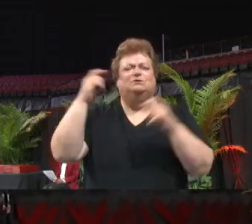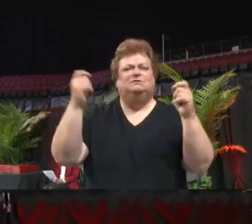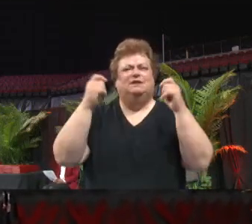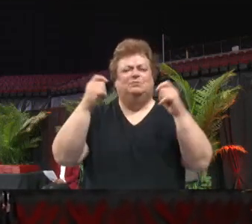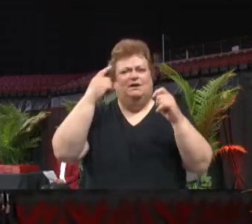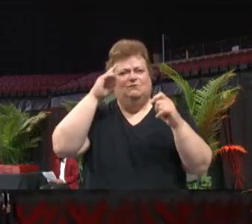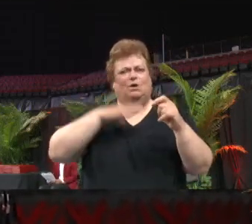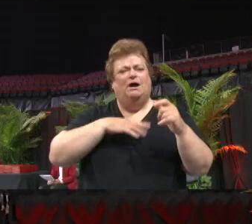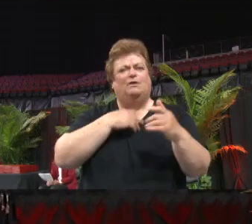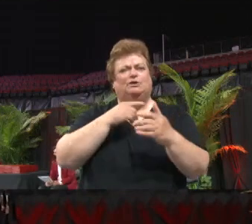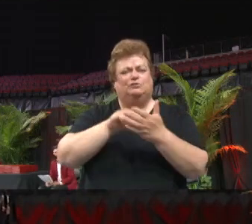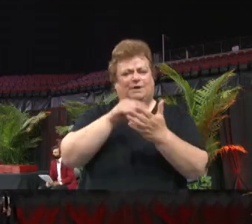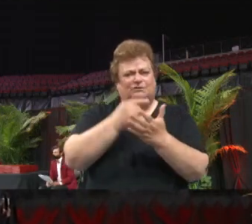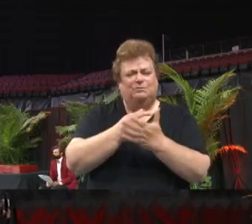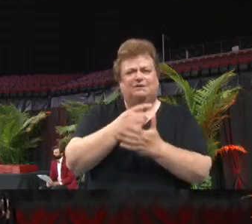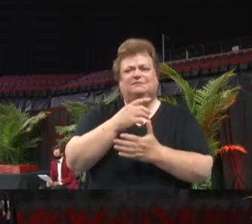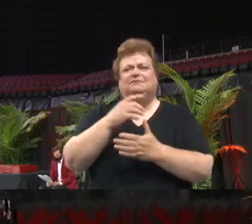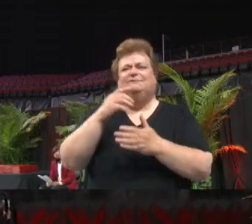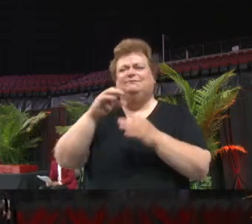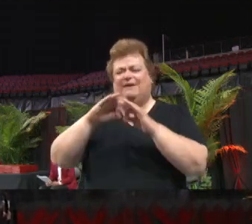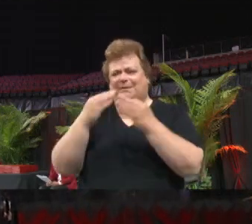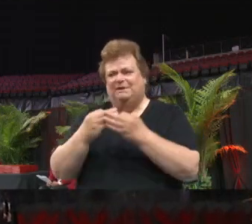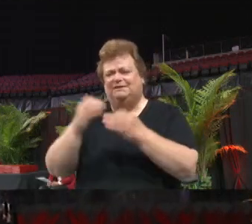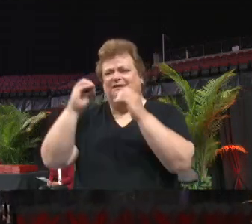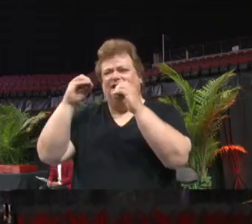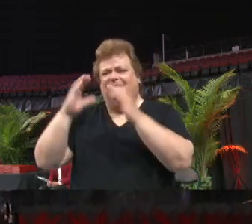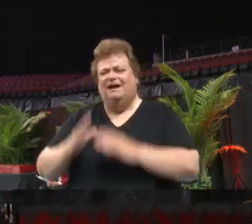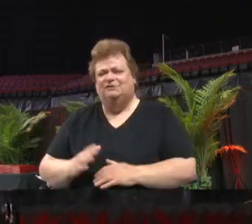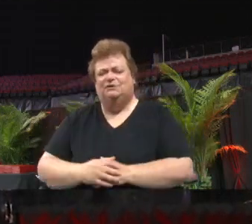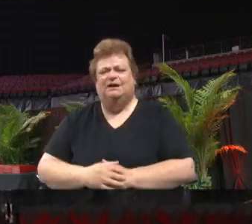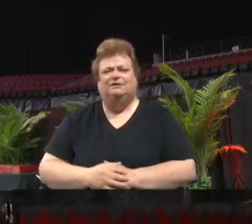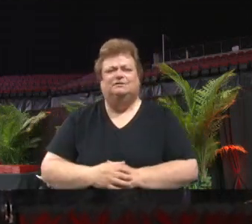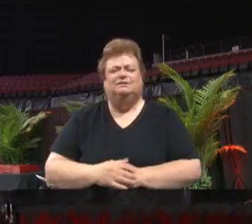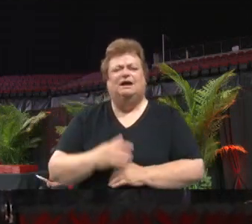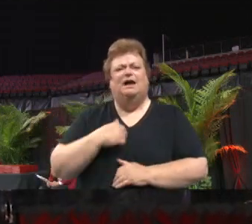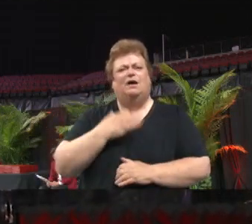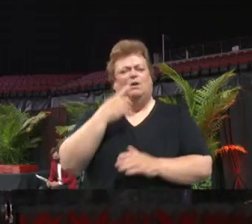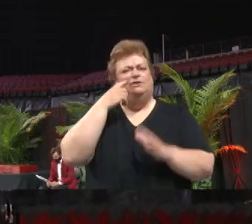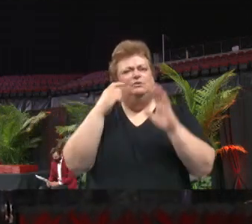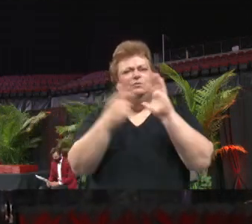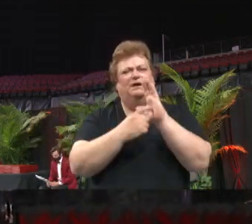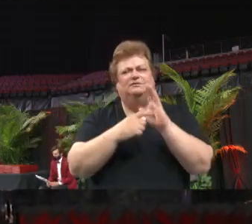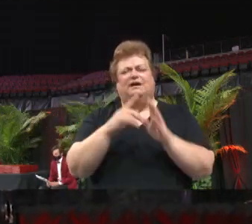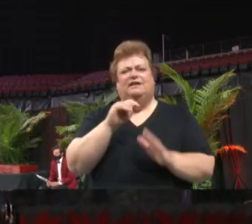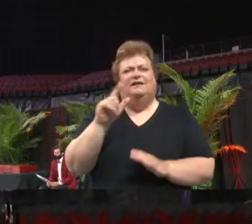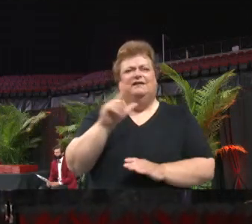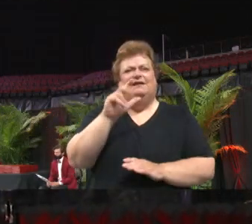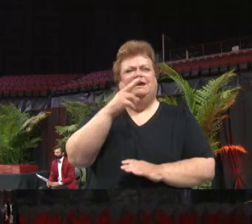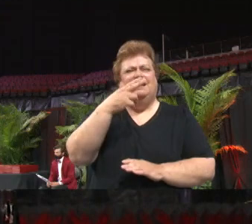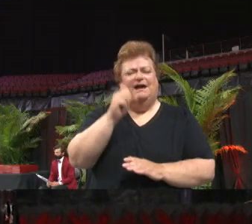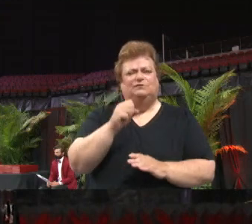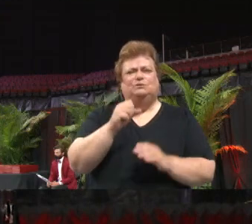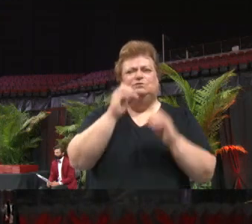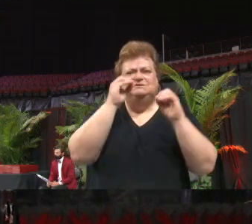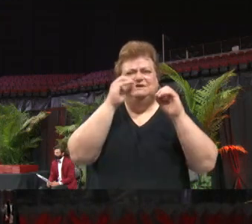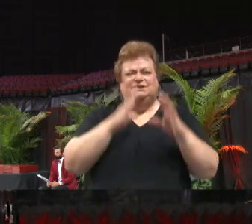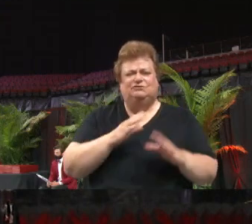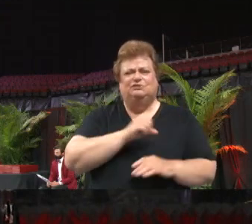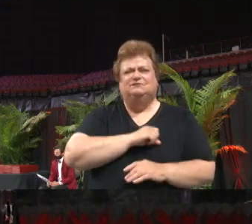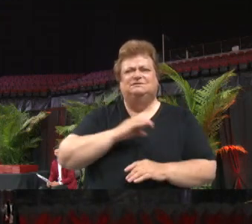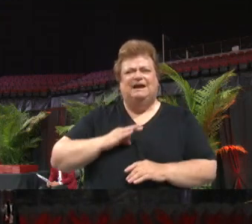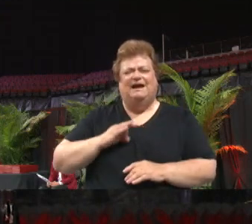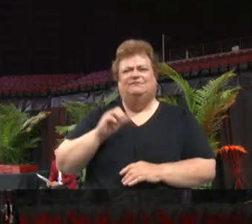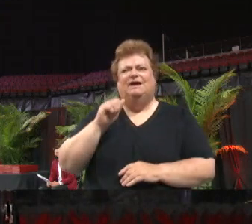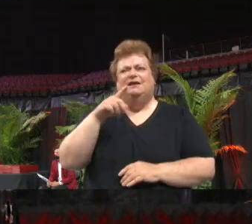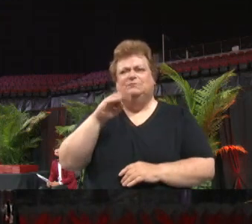graduates, families, and our educators. Let me begin by recognizing the Lincoln High teachers, staff,